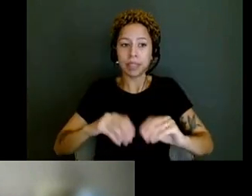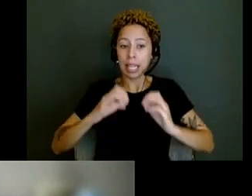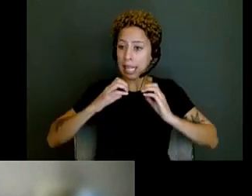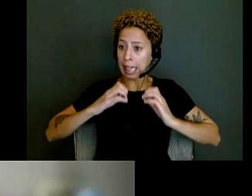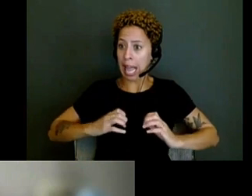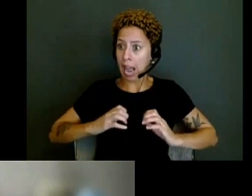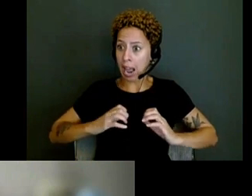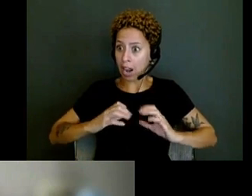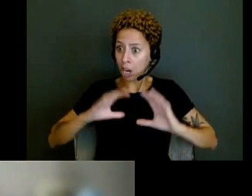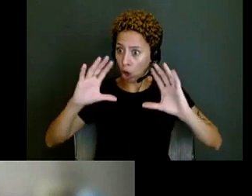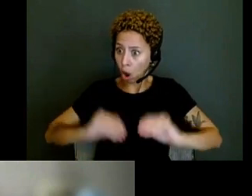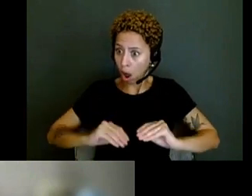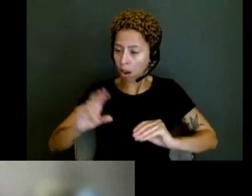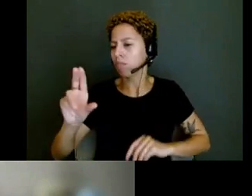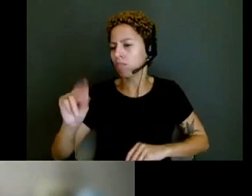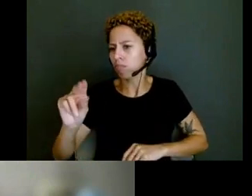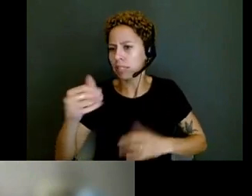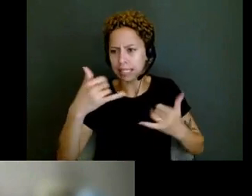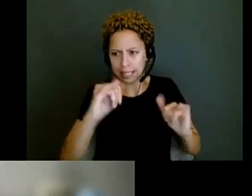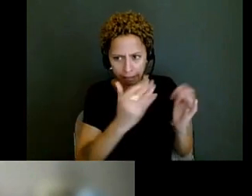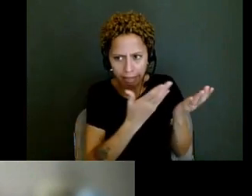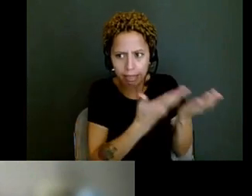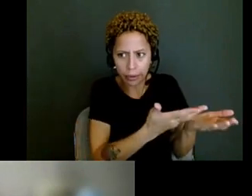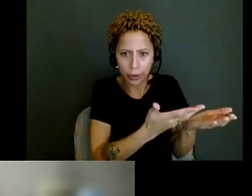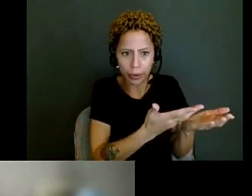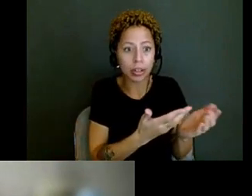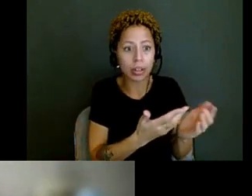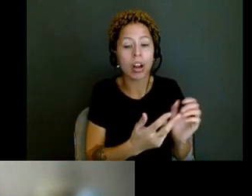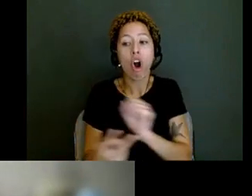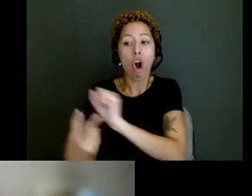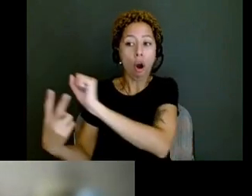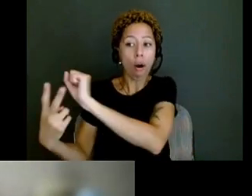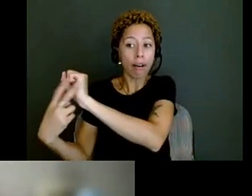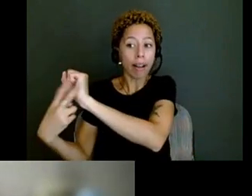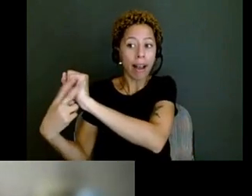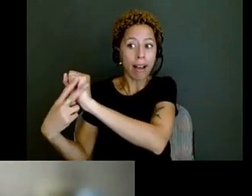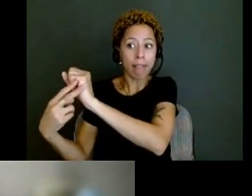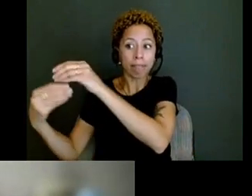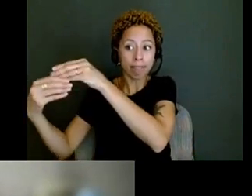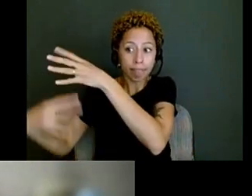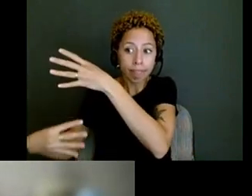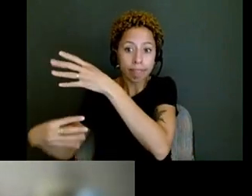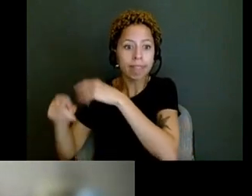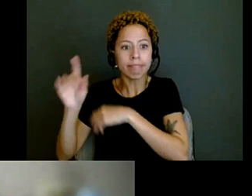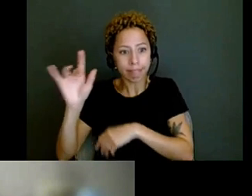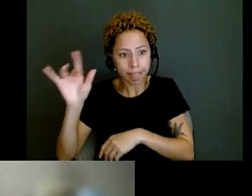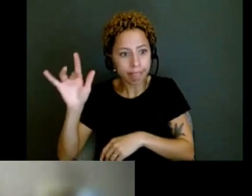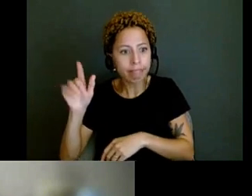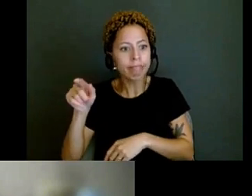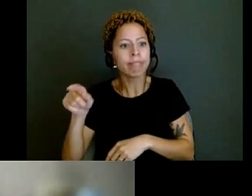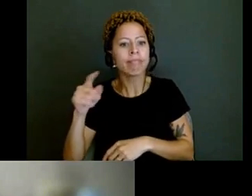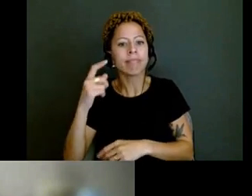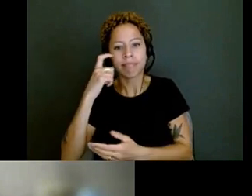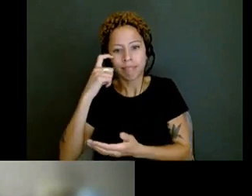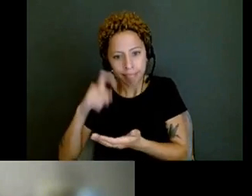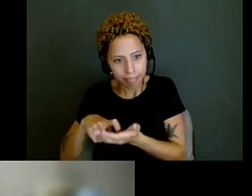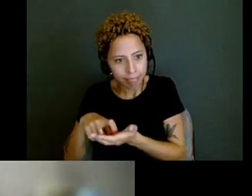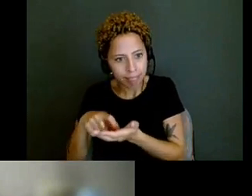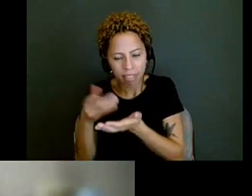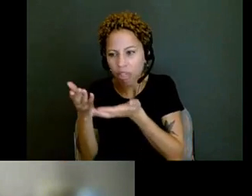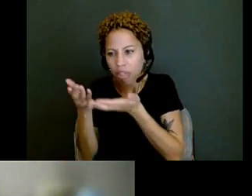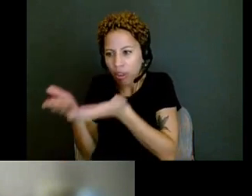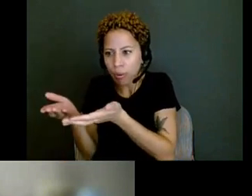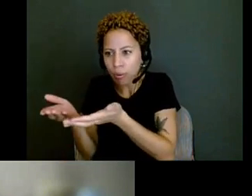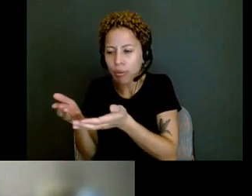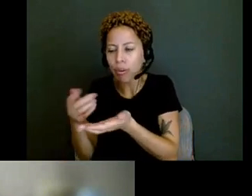still here, right there. And I go to the archives, and you'll see there's the conversation, there's my contact, there's his phone numbers, there's the status